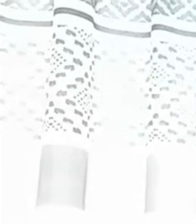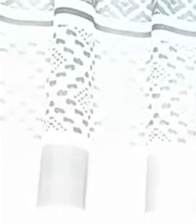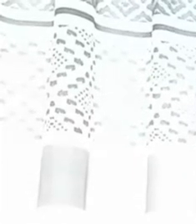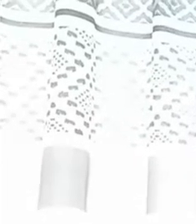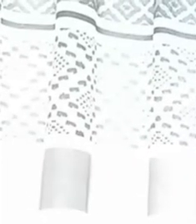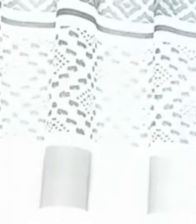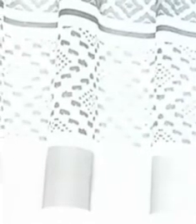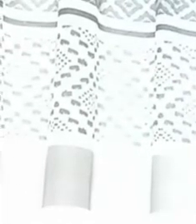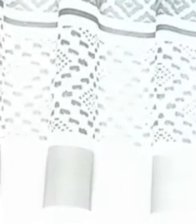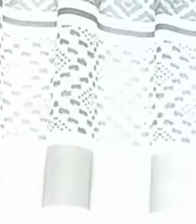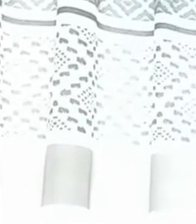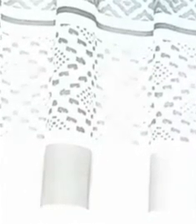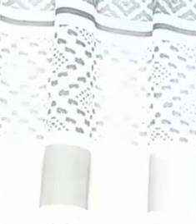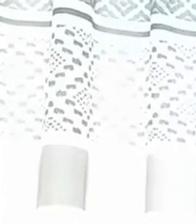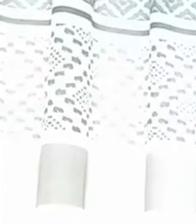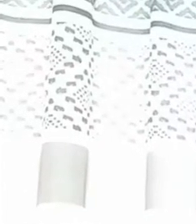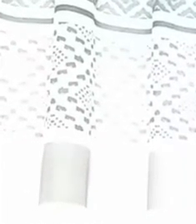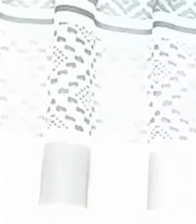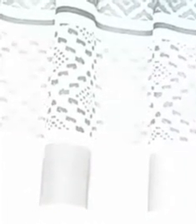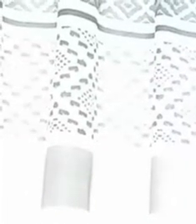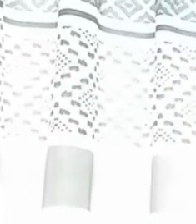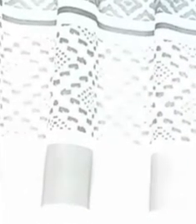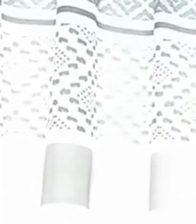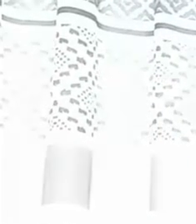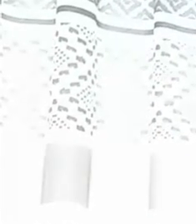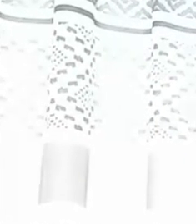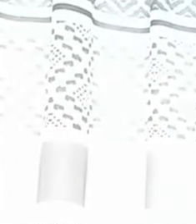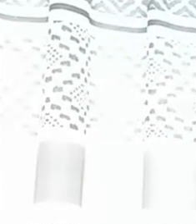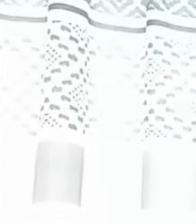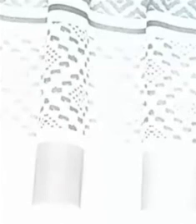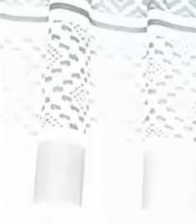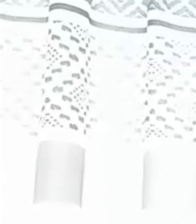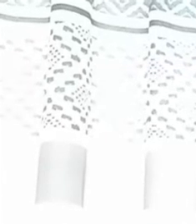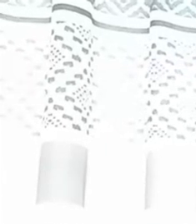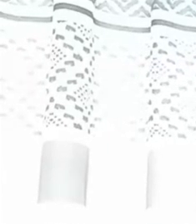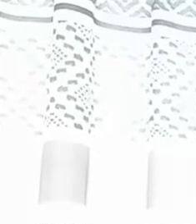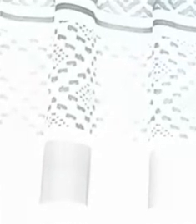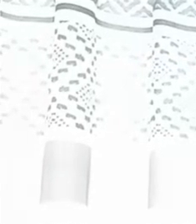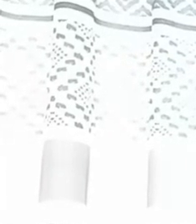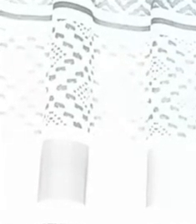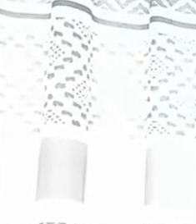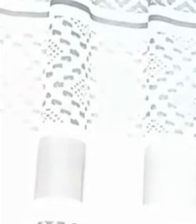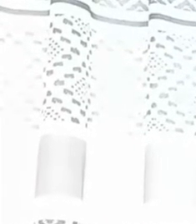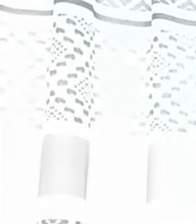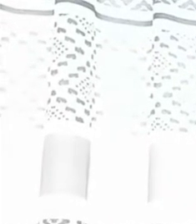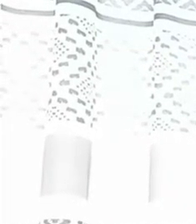higher quality, that's why we can hand out more hard copies to them to make the quality